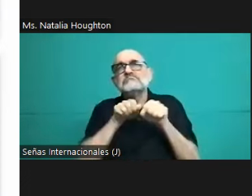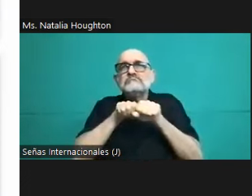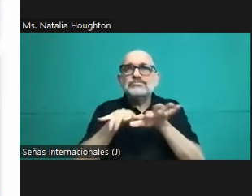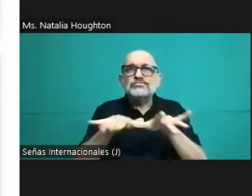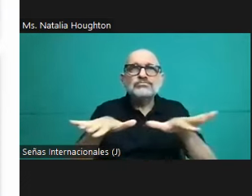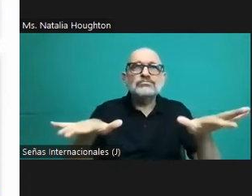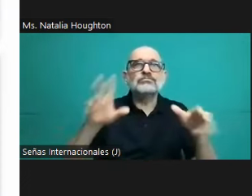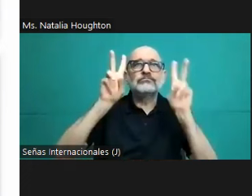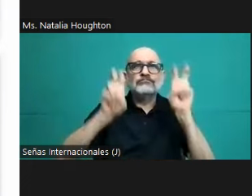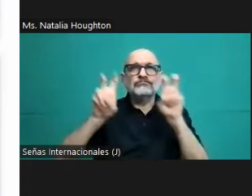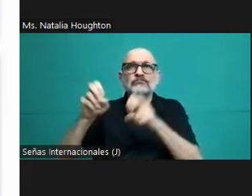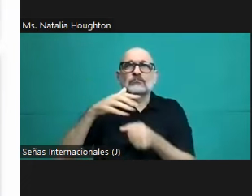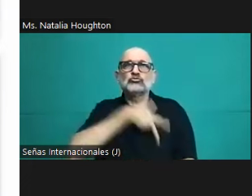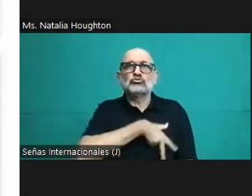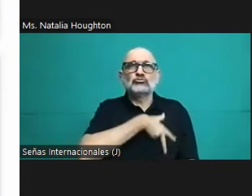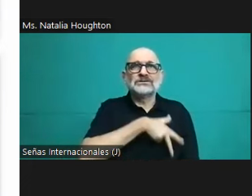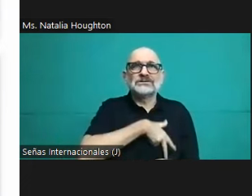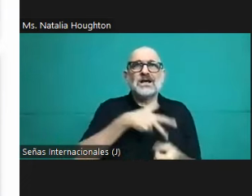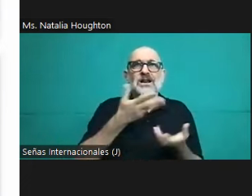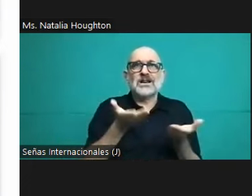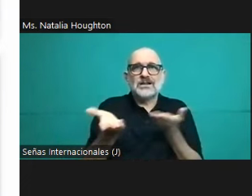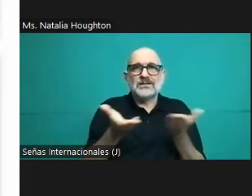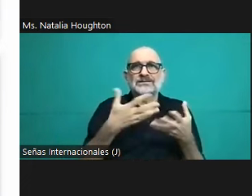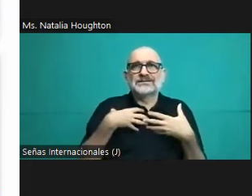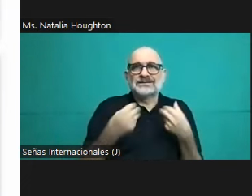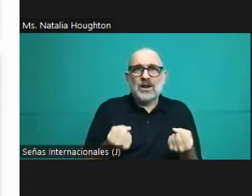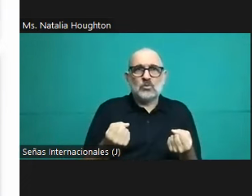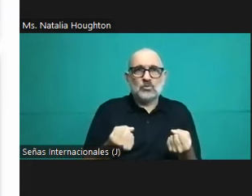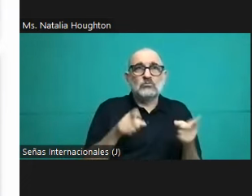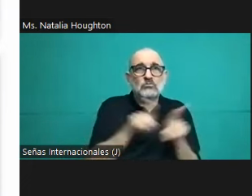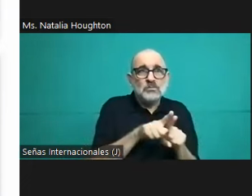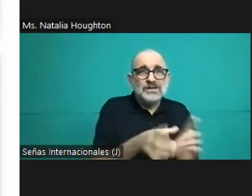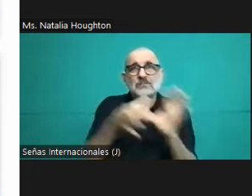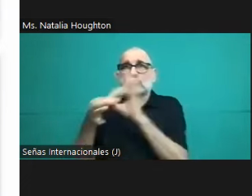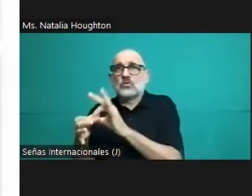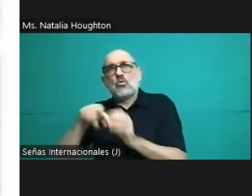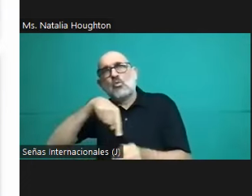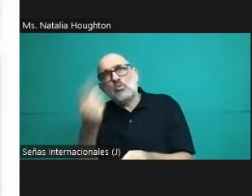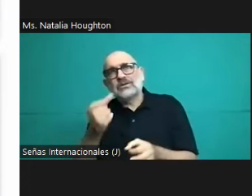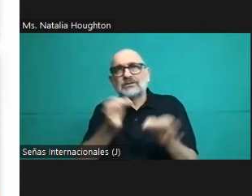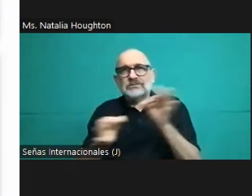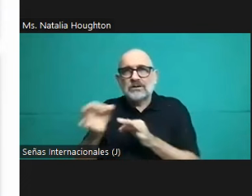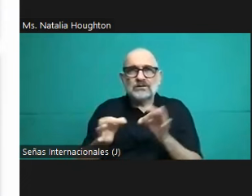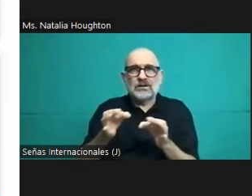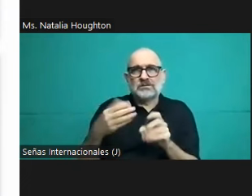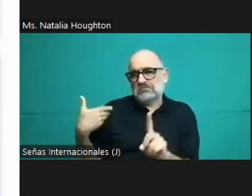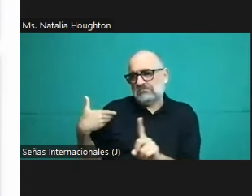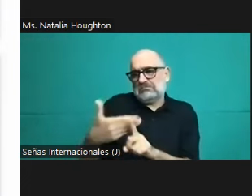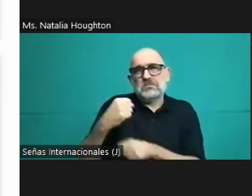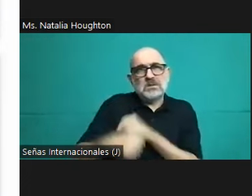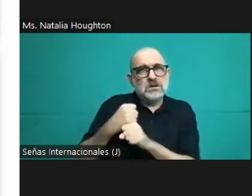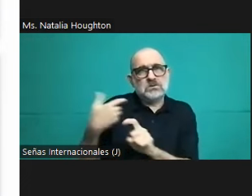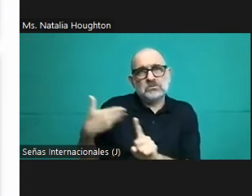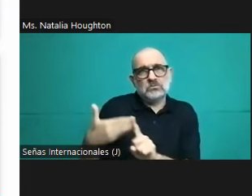the Strategy and Action Plan for Quality, the strategy for the establishment of resilient healthcare